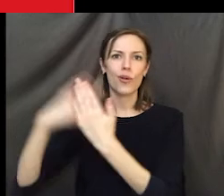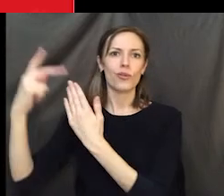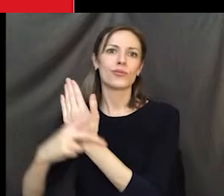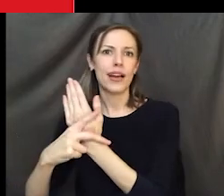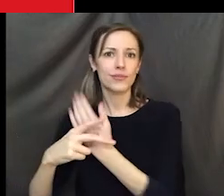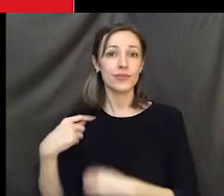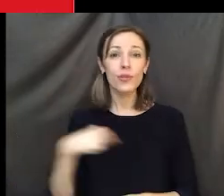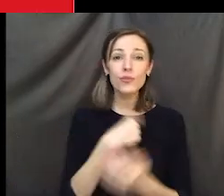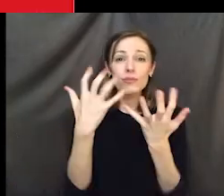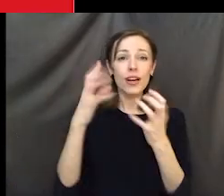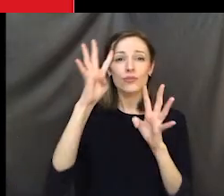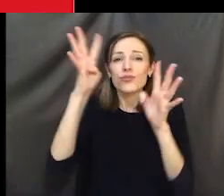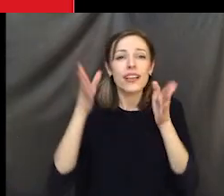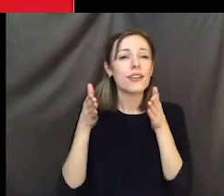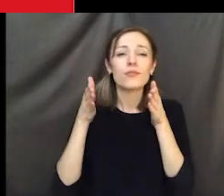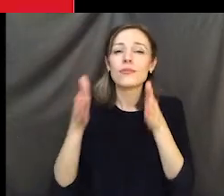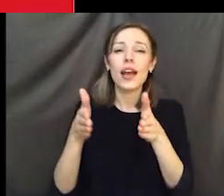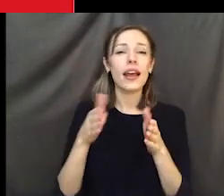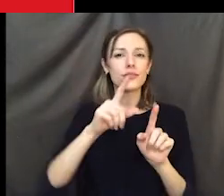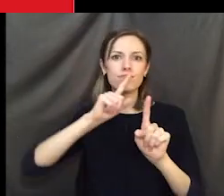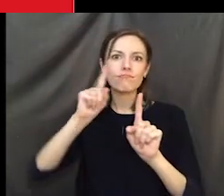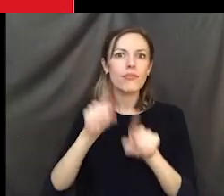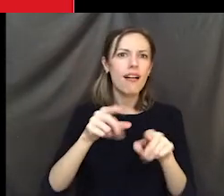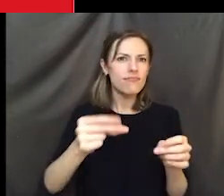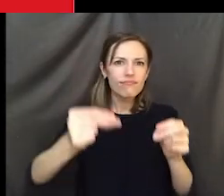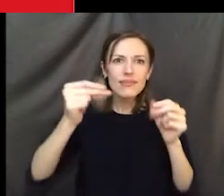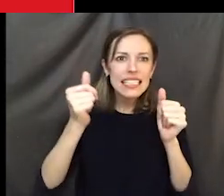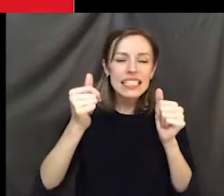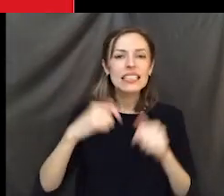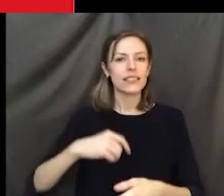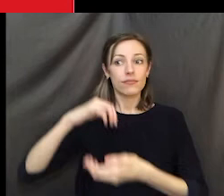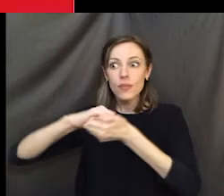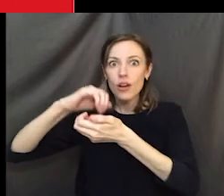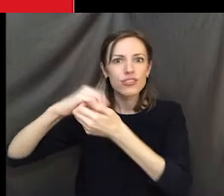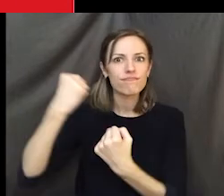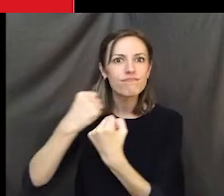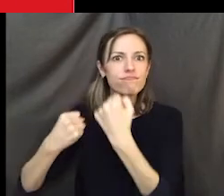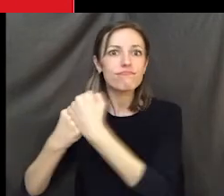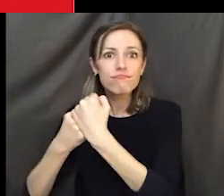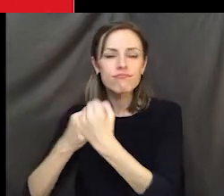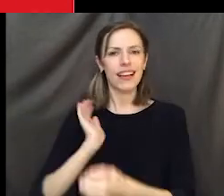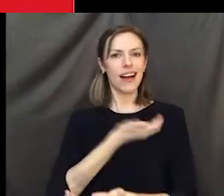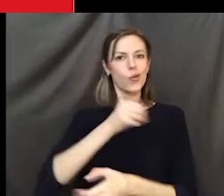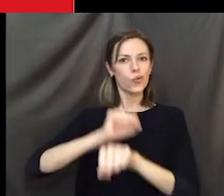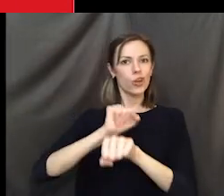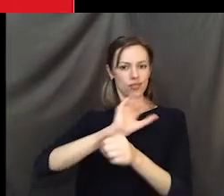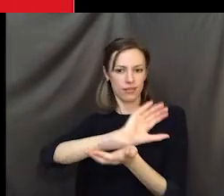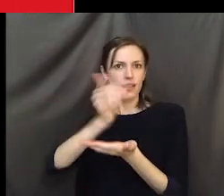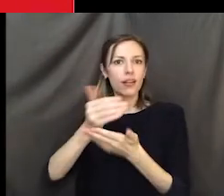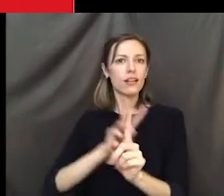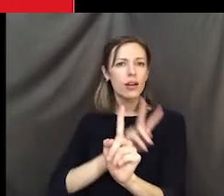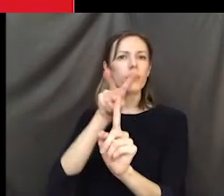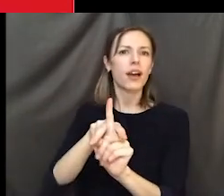immediately responsive, to stand in solidarity with our partners, to leverage our own body of work, to help systems build back better,